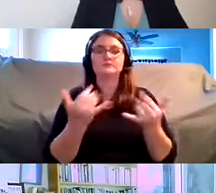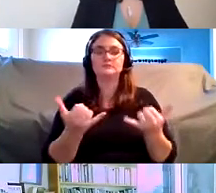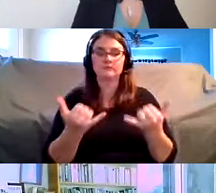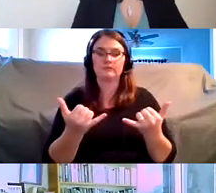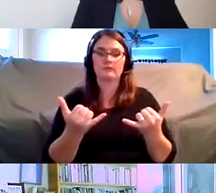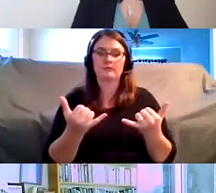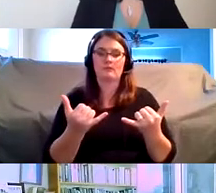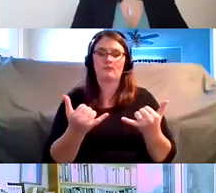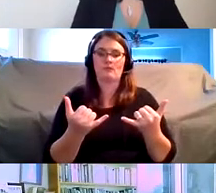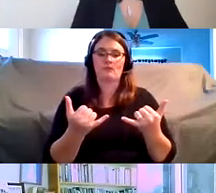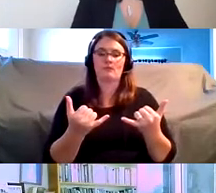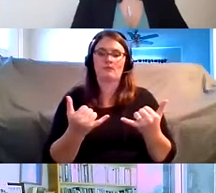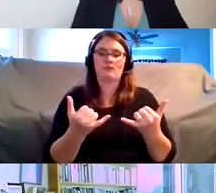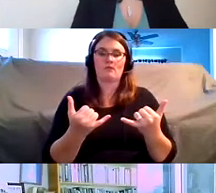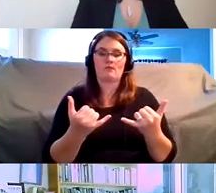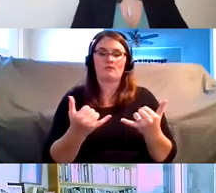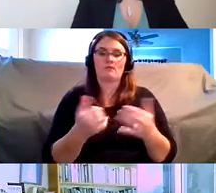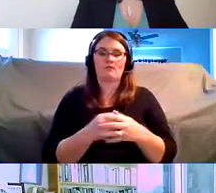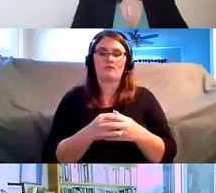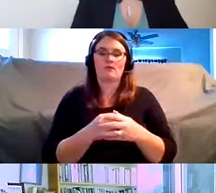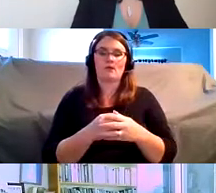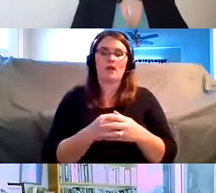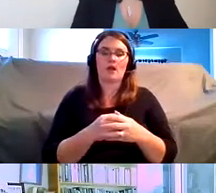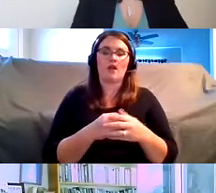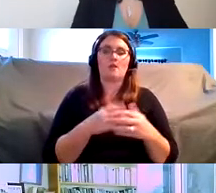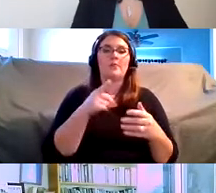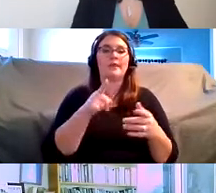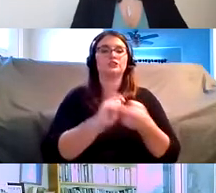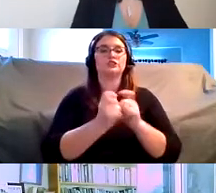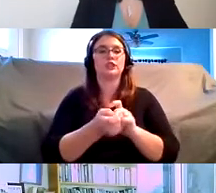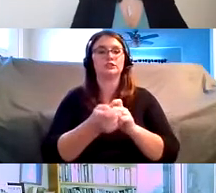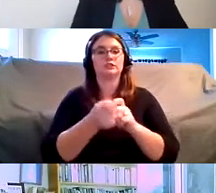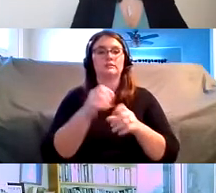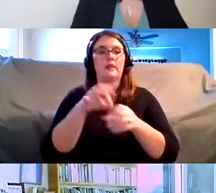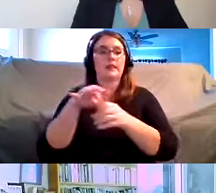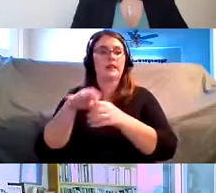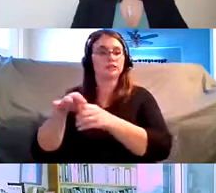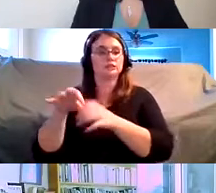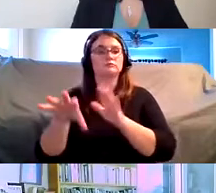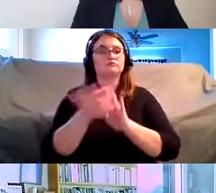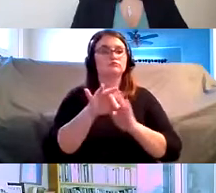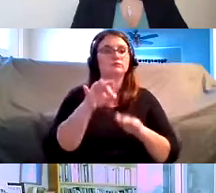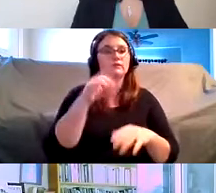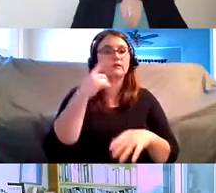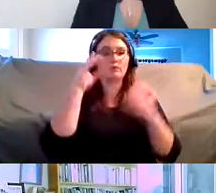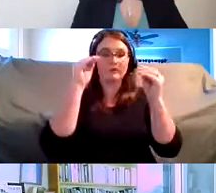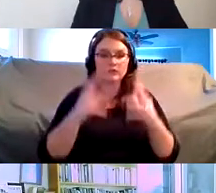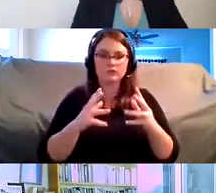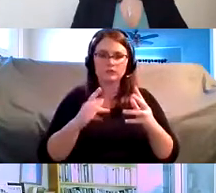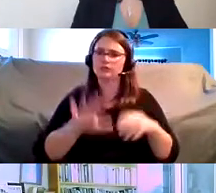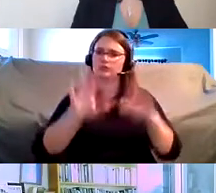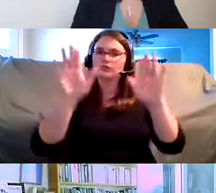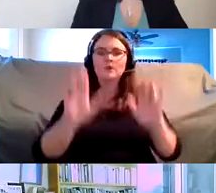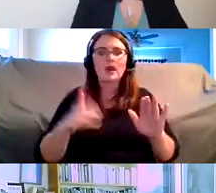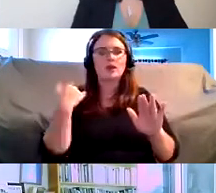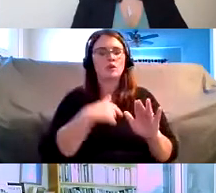federal university changed the selection of professors. That's great because we fought for it. We